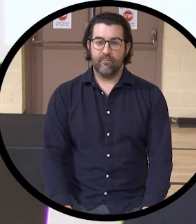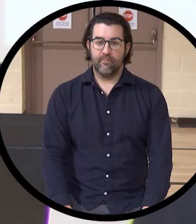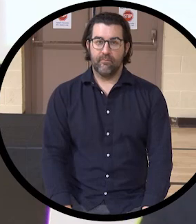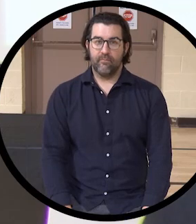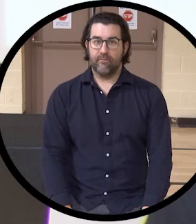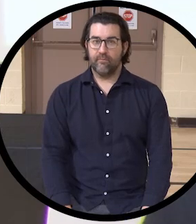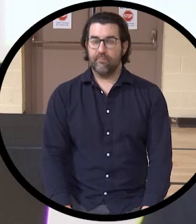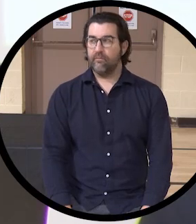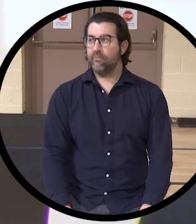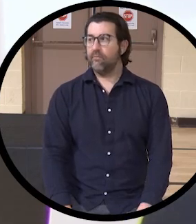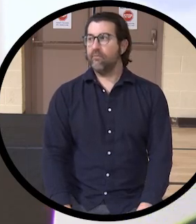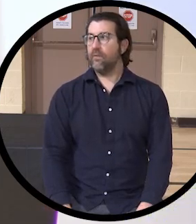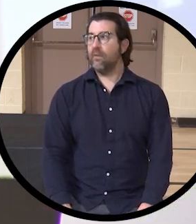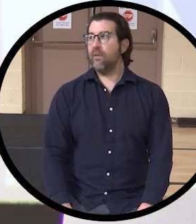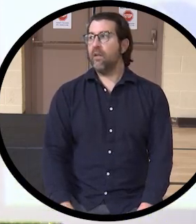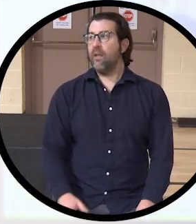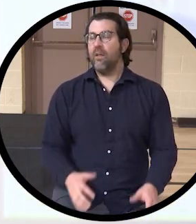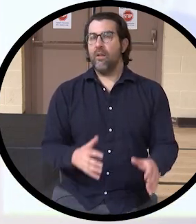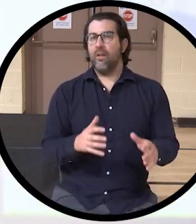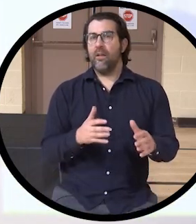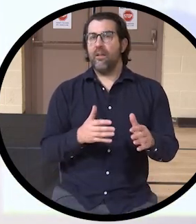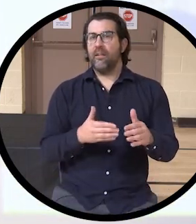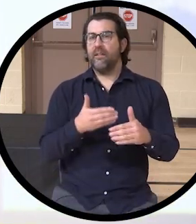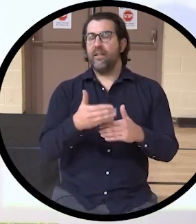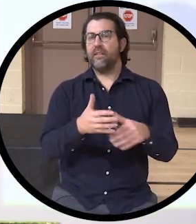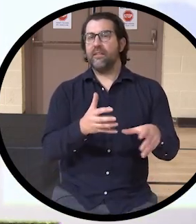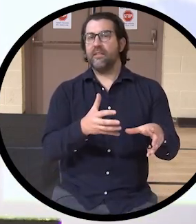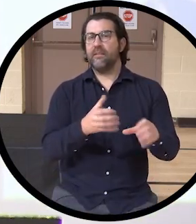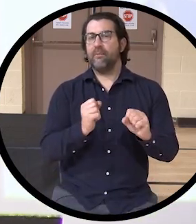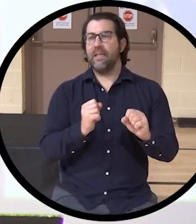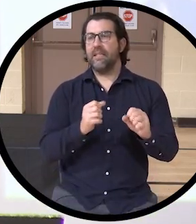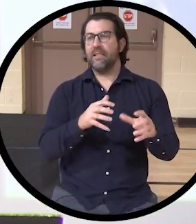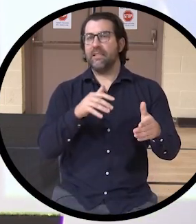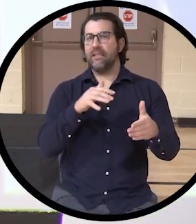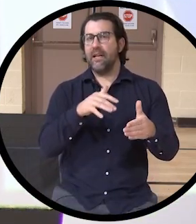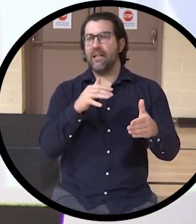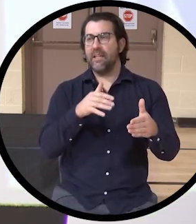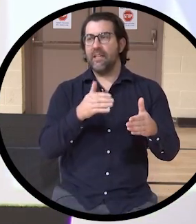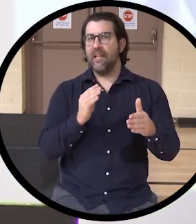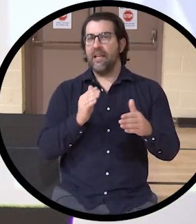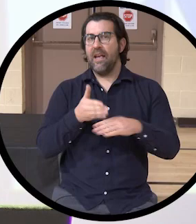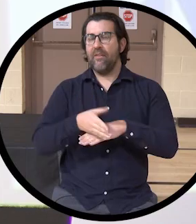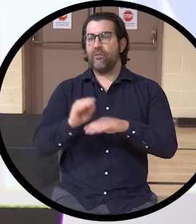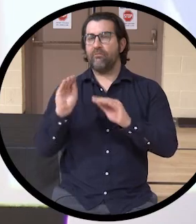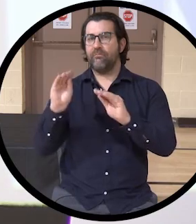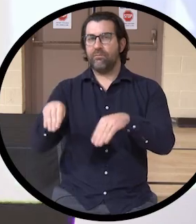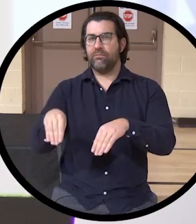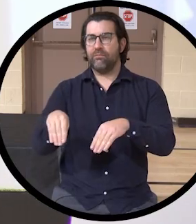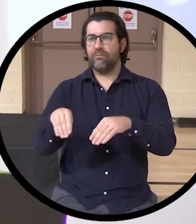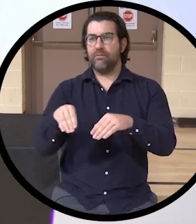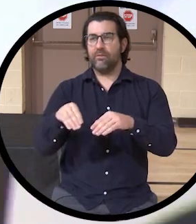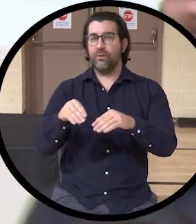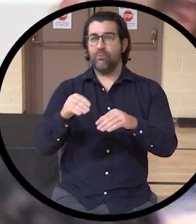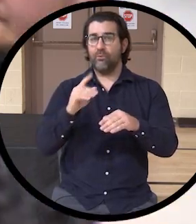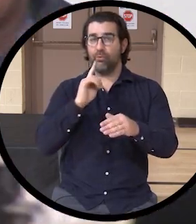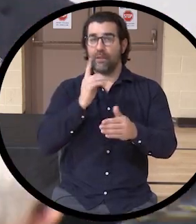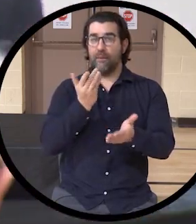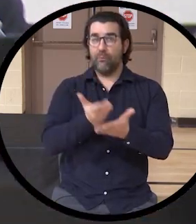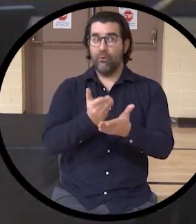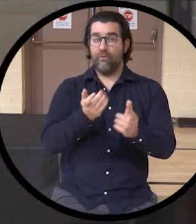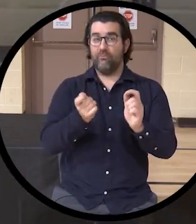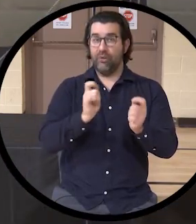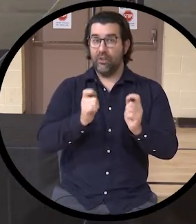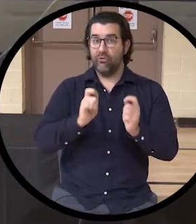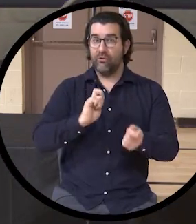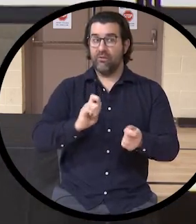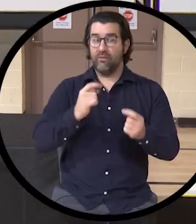Will there be a follow-up speed study done after implementation to validate the impact of these changes? Yeah, the question